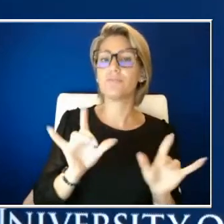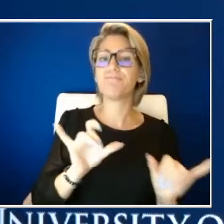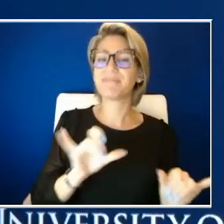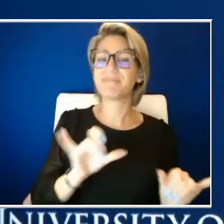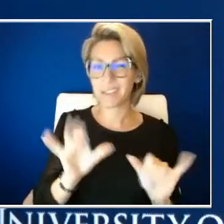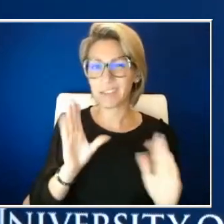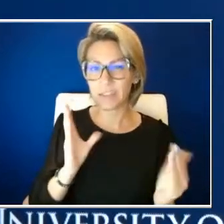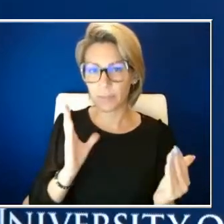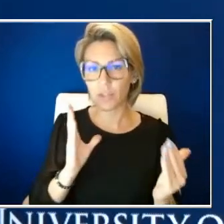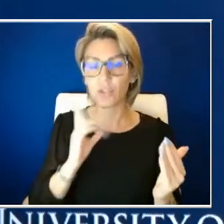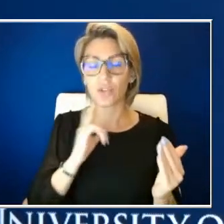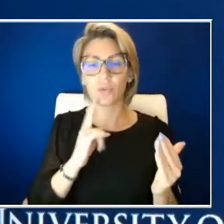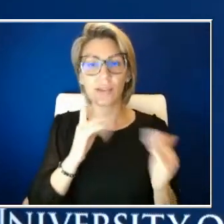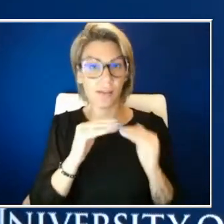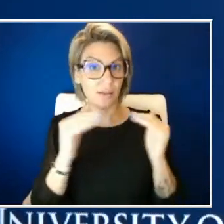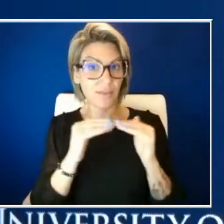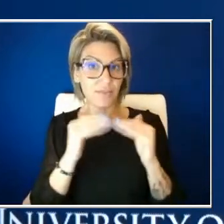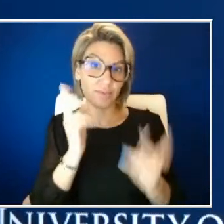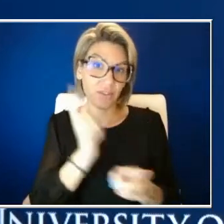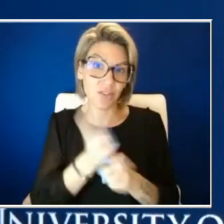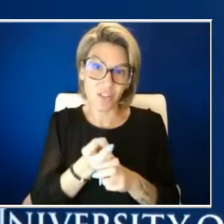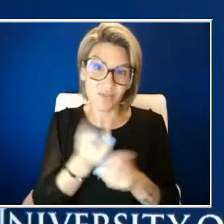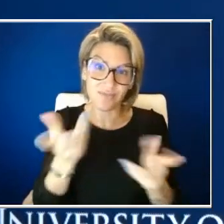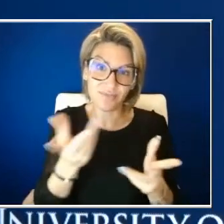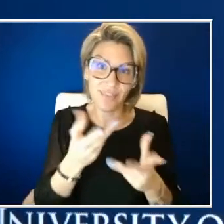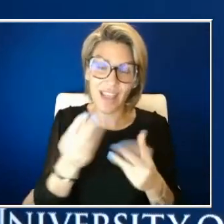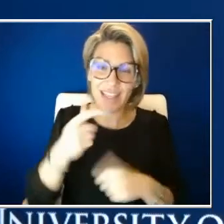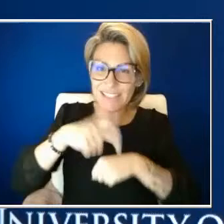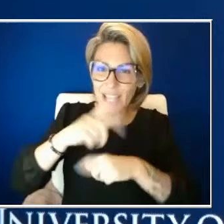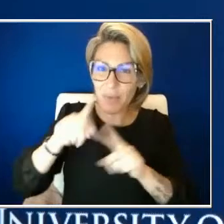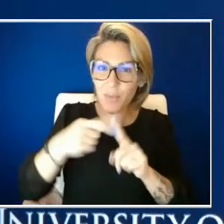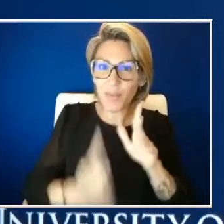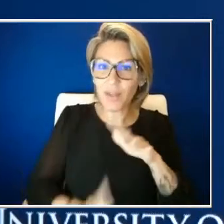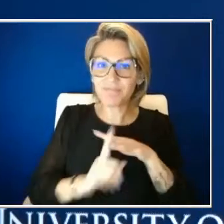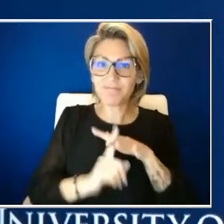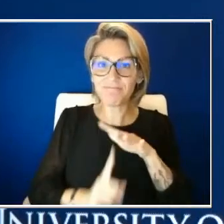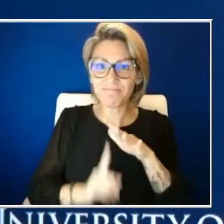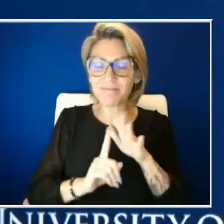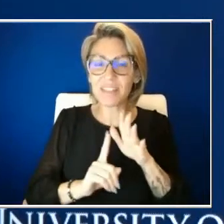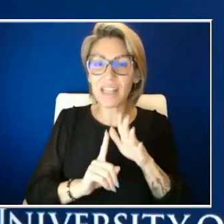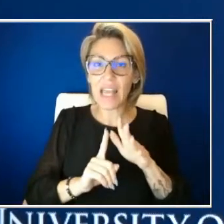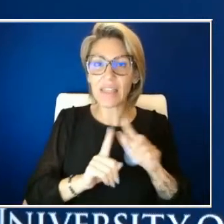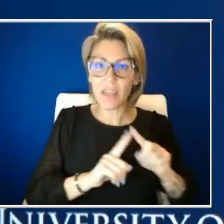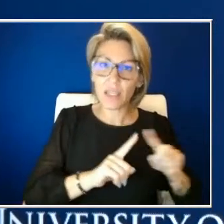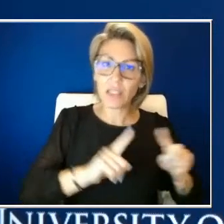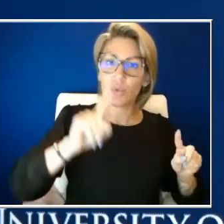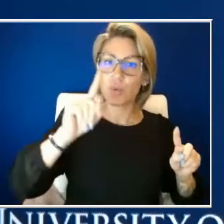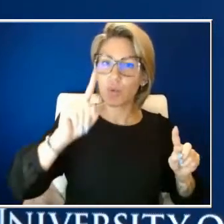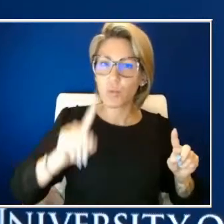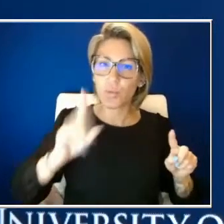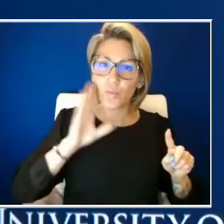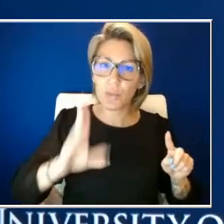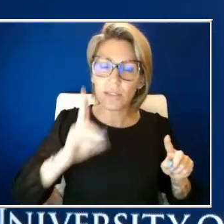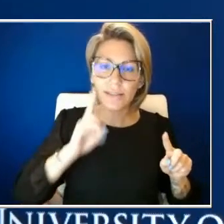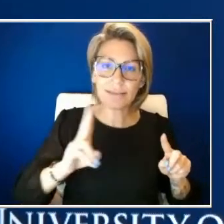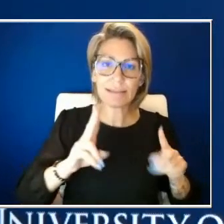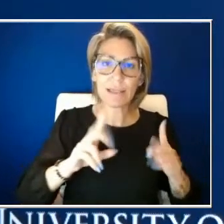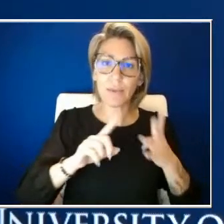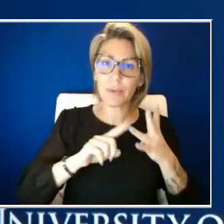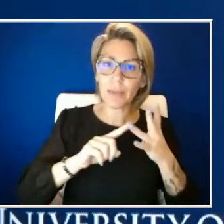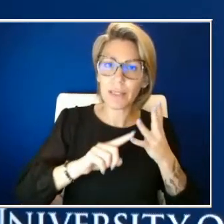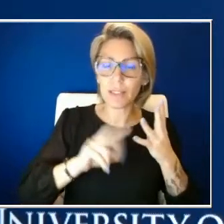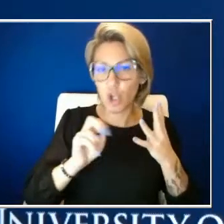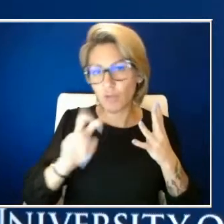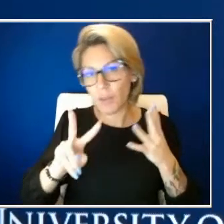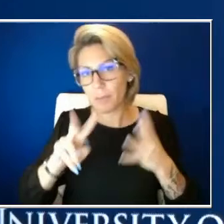hard to say. And again, what is the timing of that as well? When will we see a peak? Will it be in late November or December like we